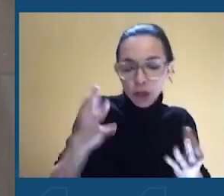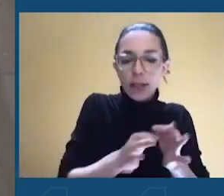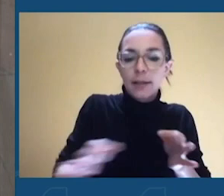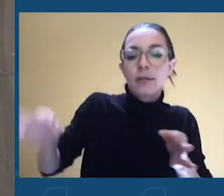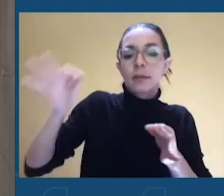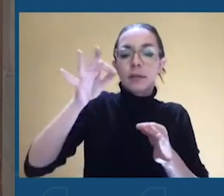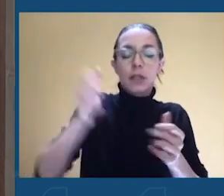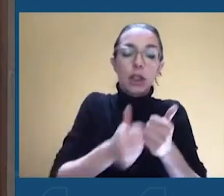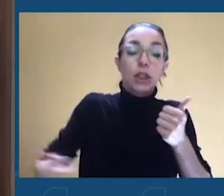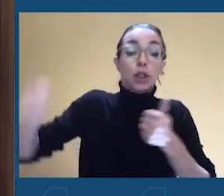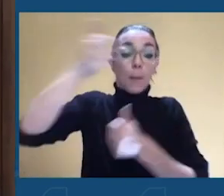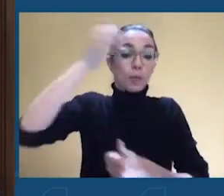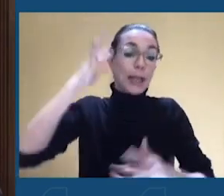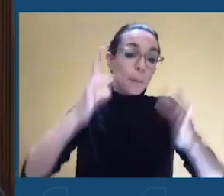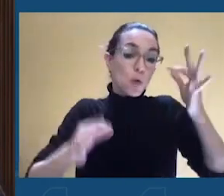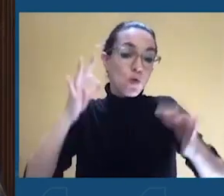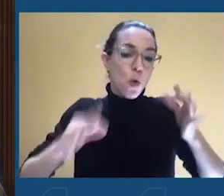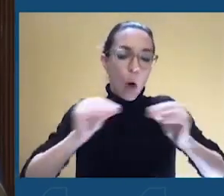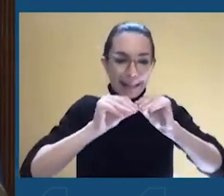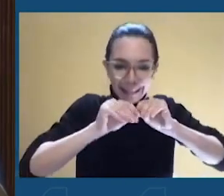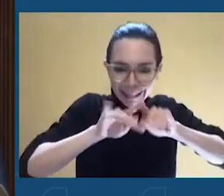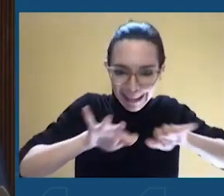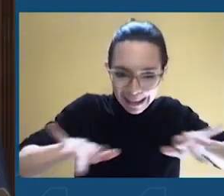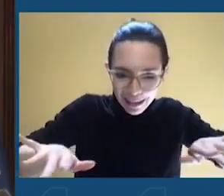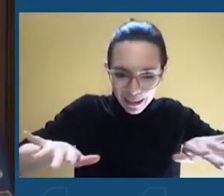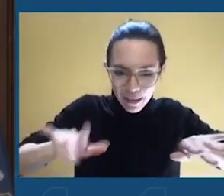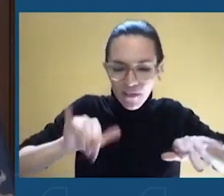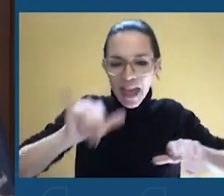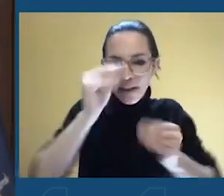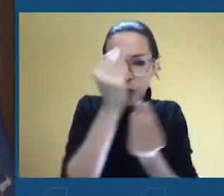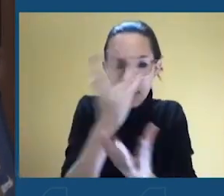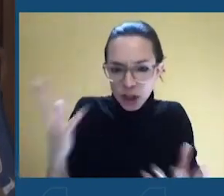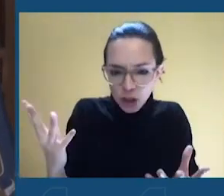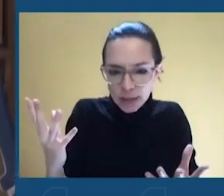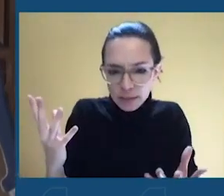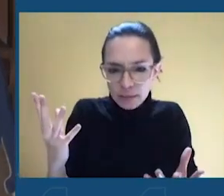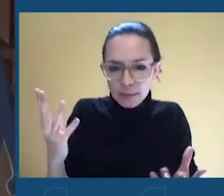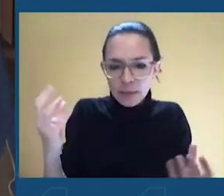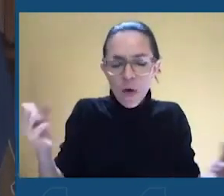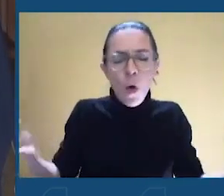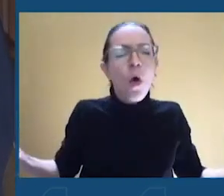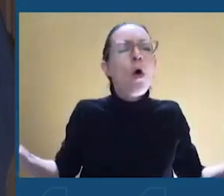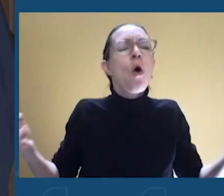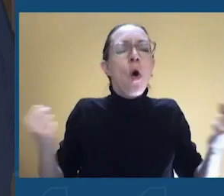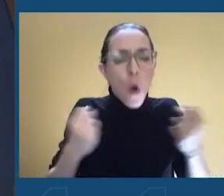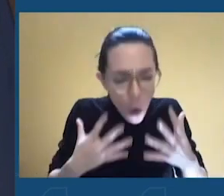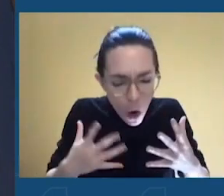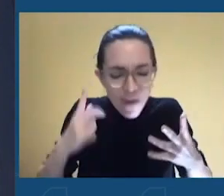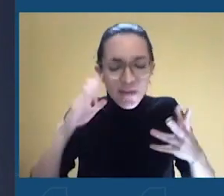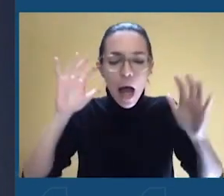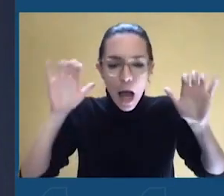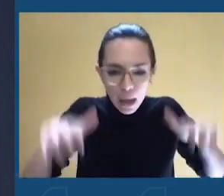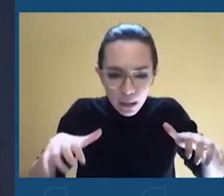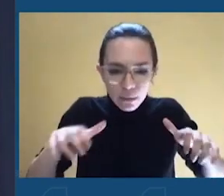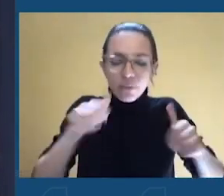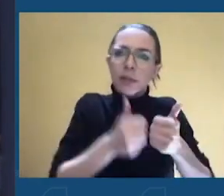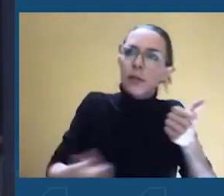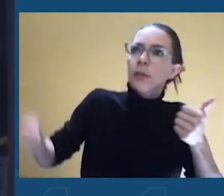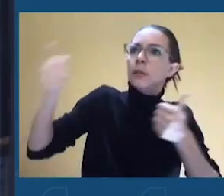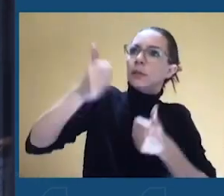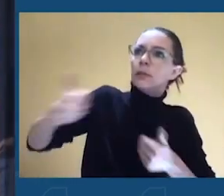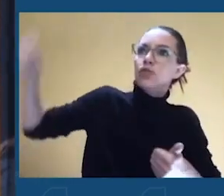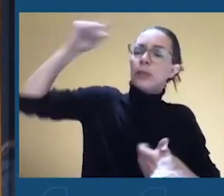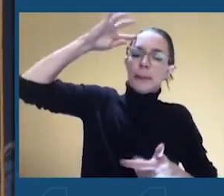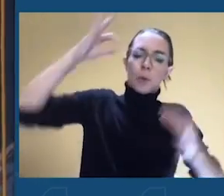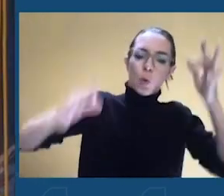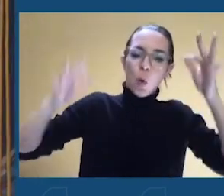opinion from last night. Absolutely horrified by what the majority of the Supreme Court of the United States of America plans to do